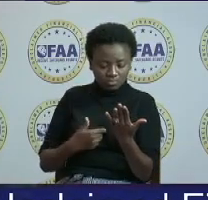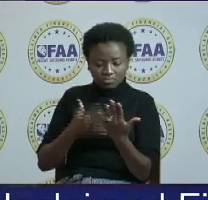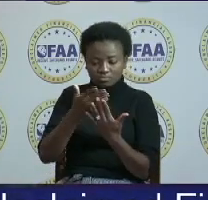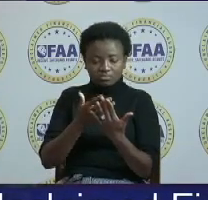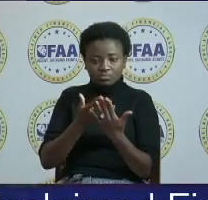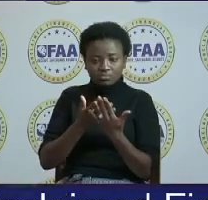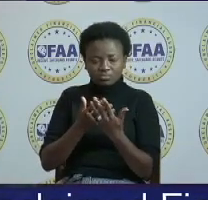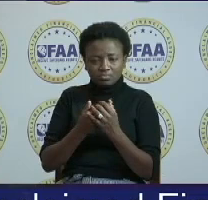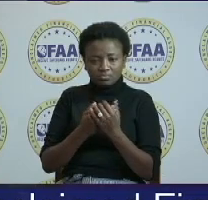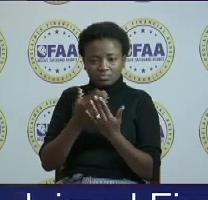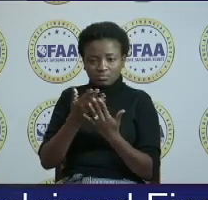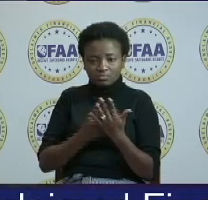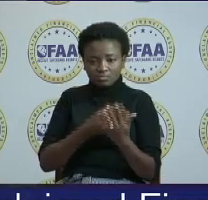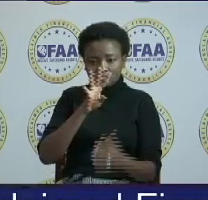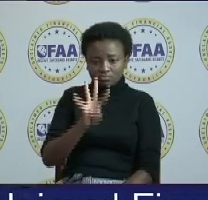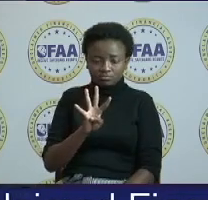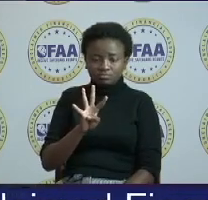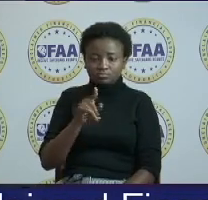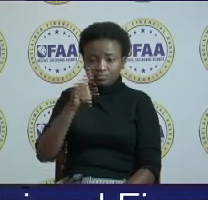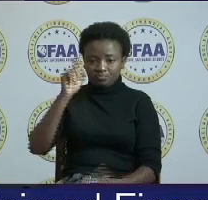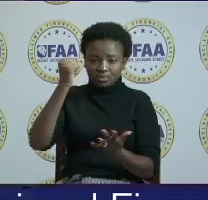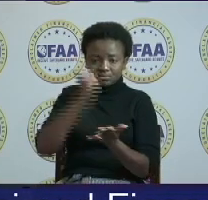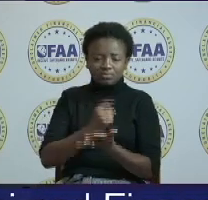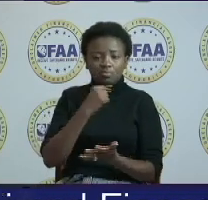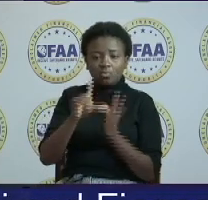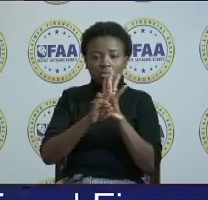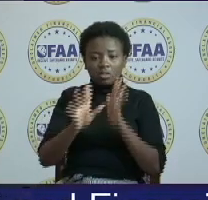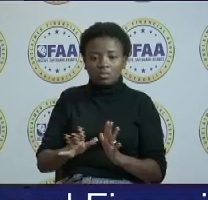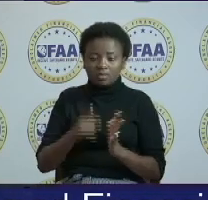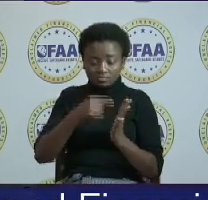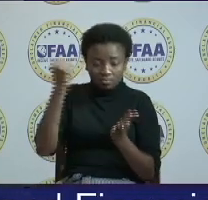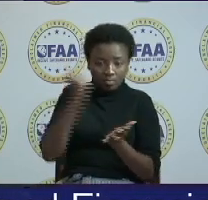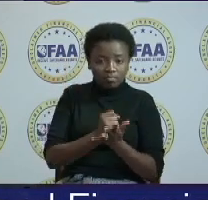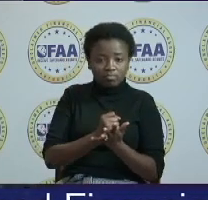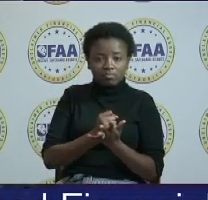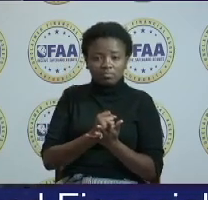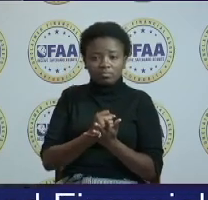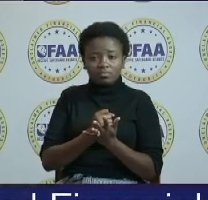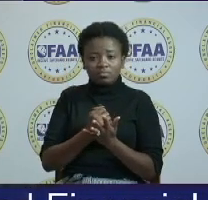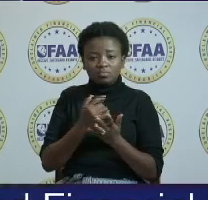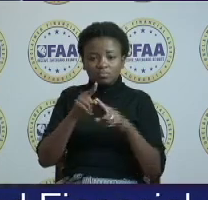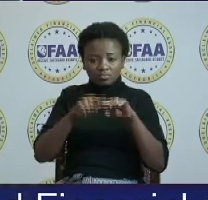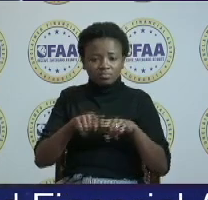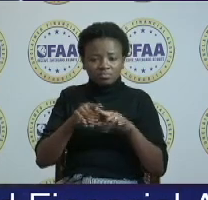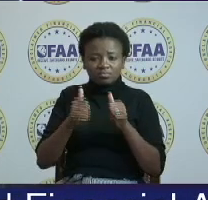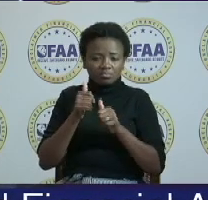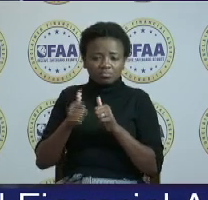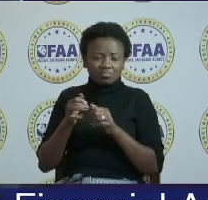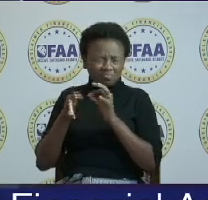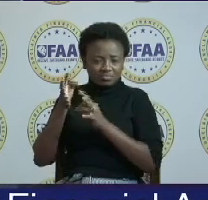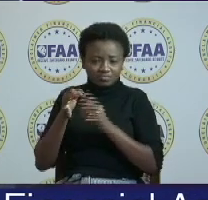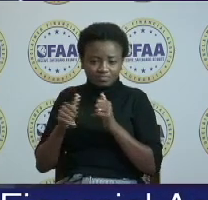4, that form has to be stamped by a lawyer. That stamp will cost you, depending on where you go to, could range